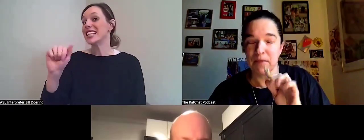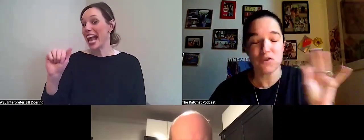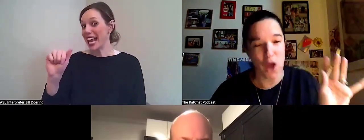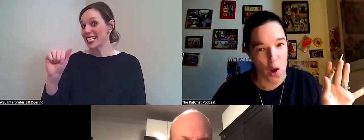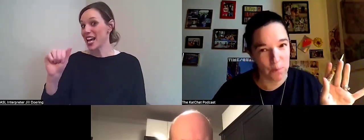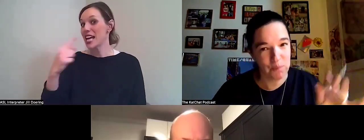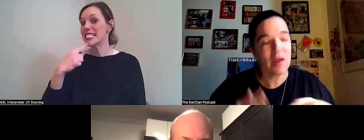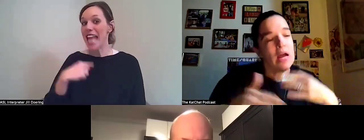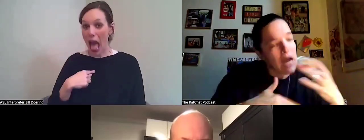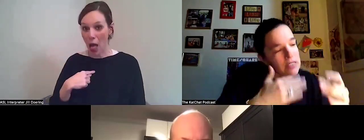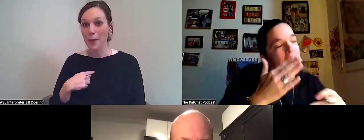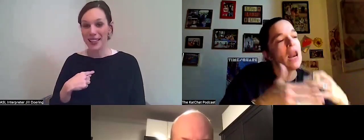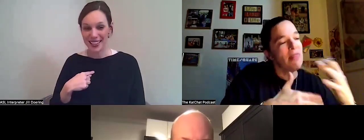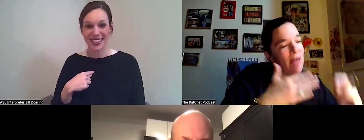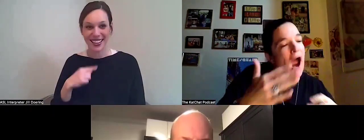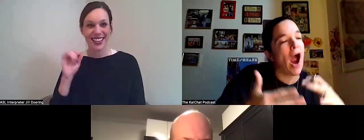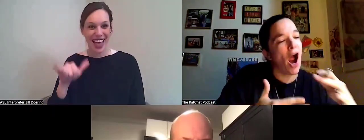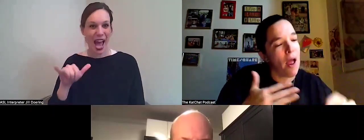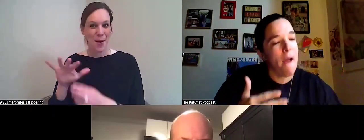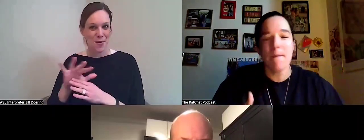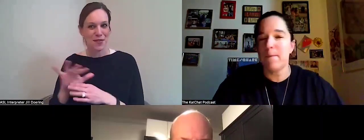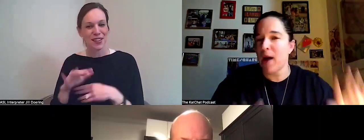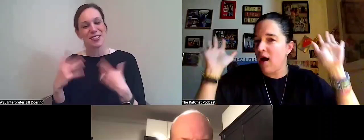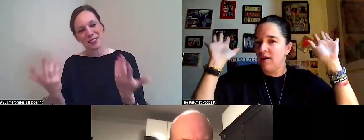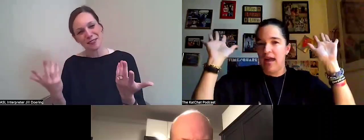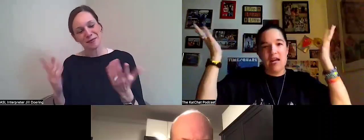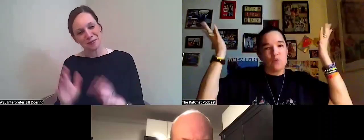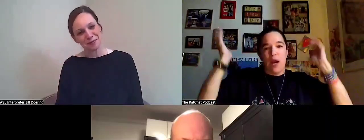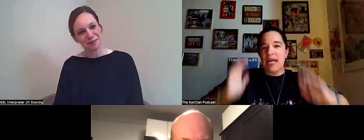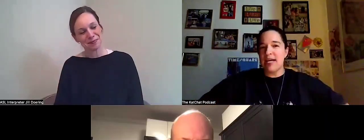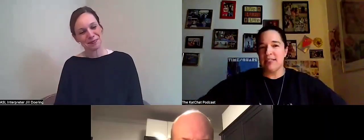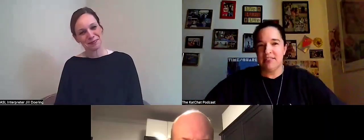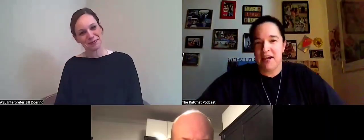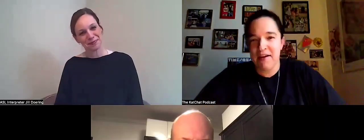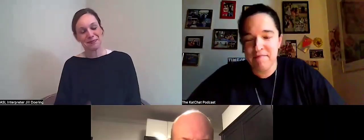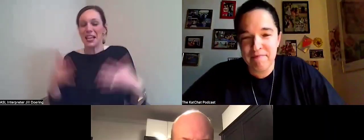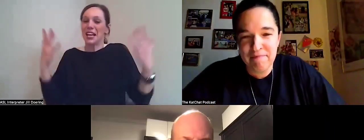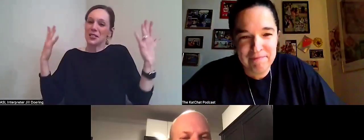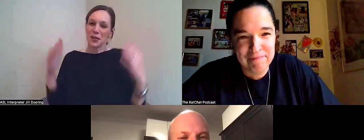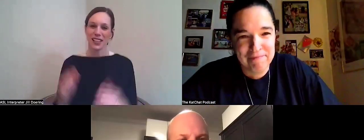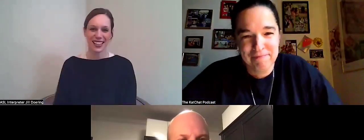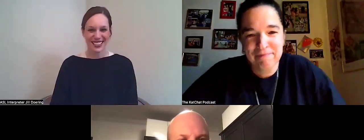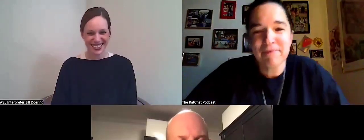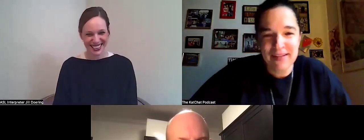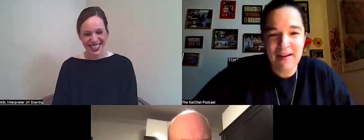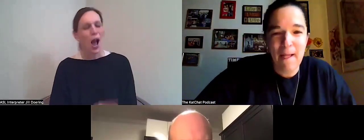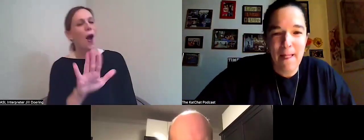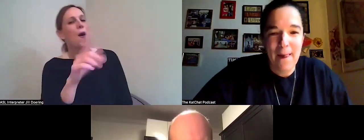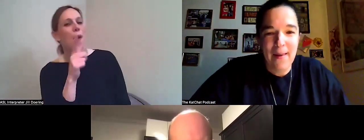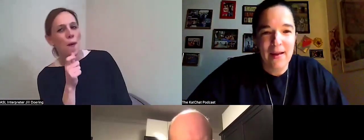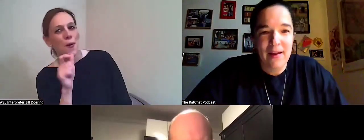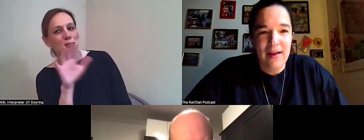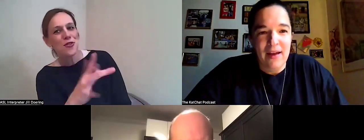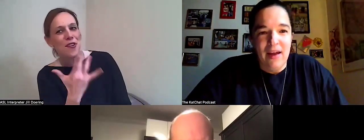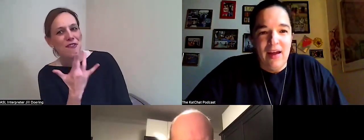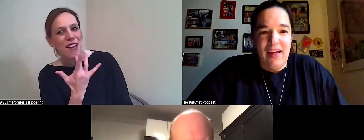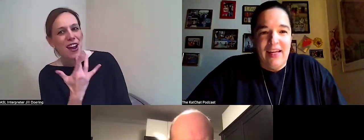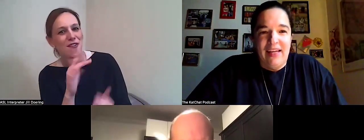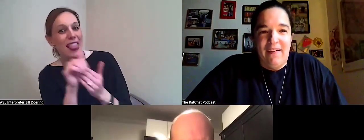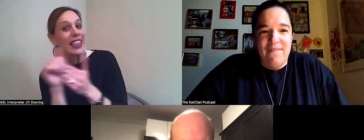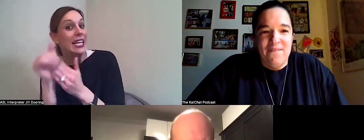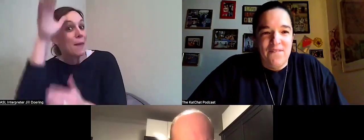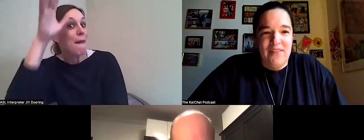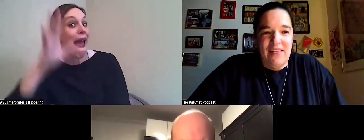Yes. So it's Yeah. good in there, but it's what it is. Who is your favorite leading